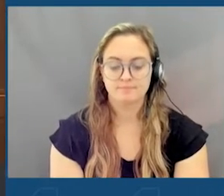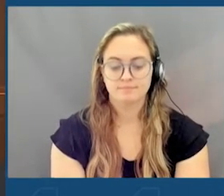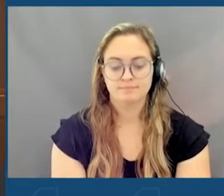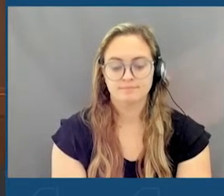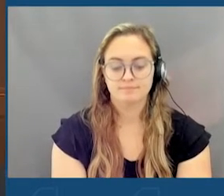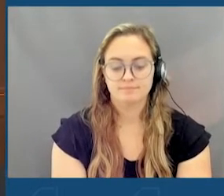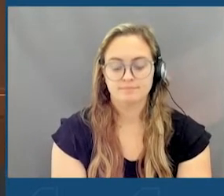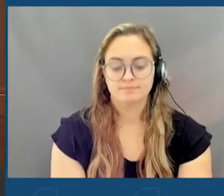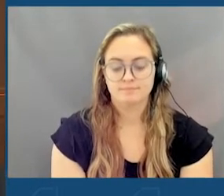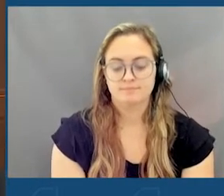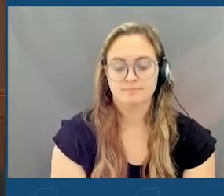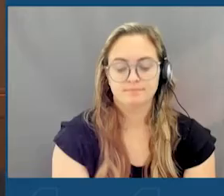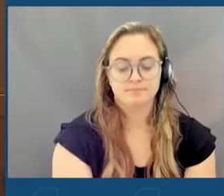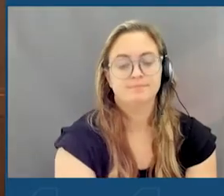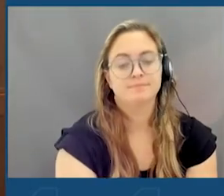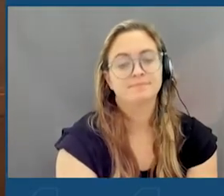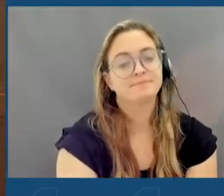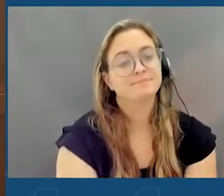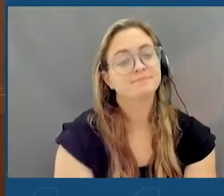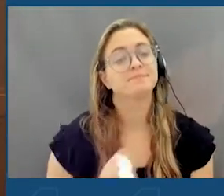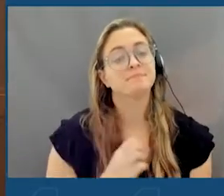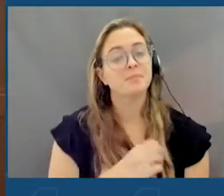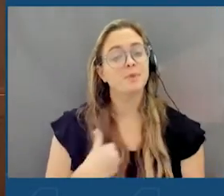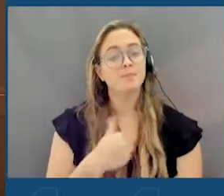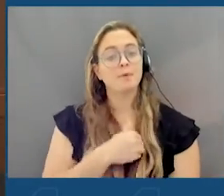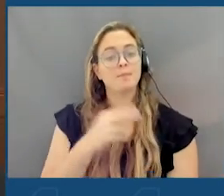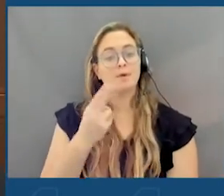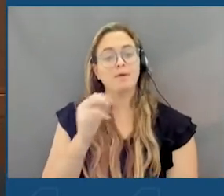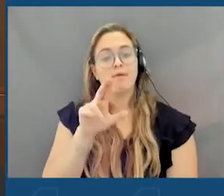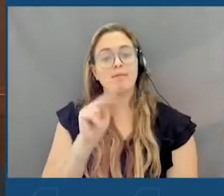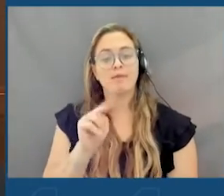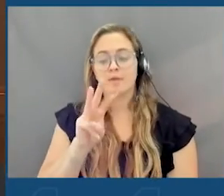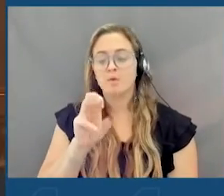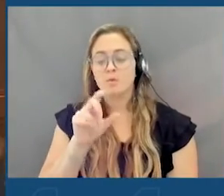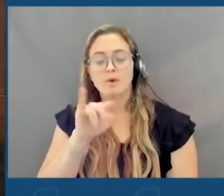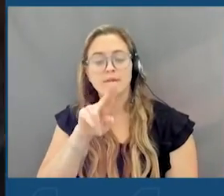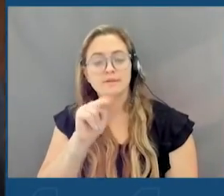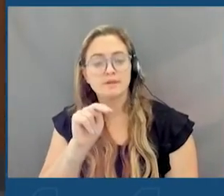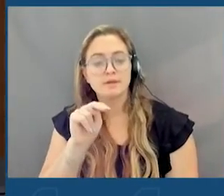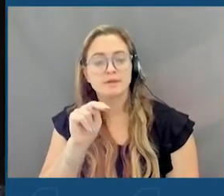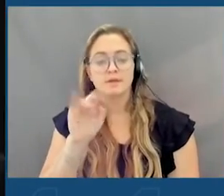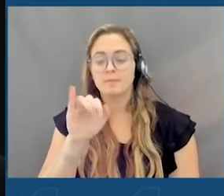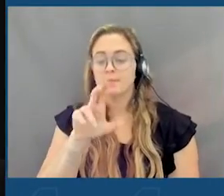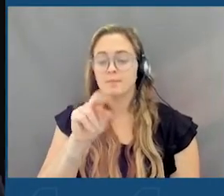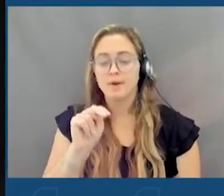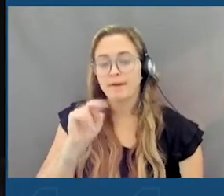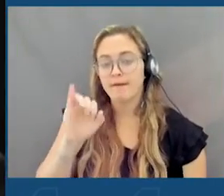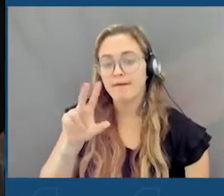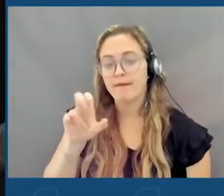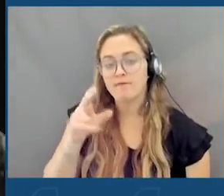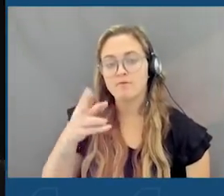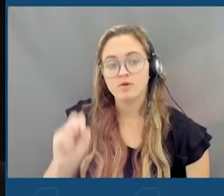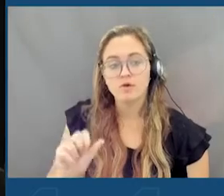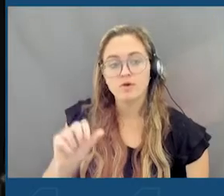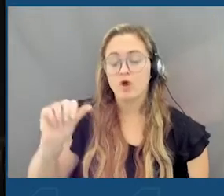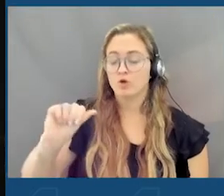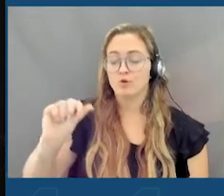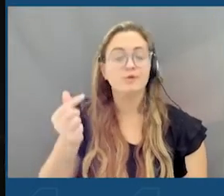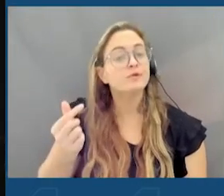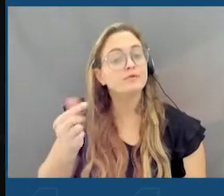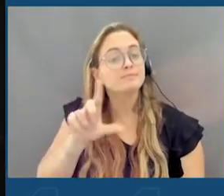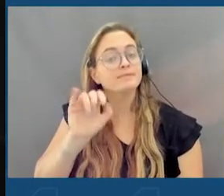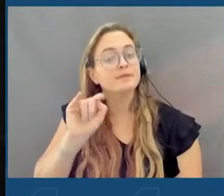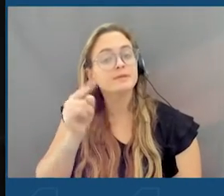Assemblymember Helene Weinstein, Senator Brian Kavanaugh, Attorney General Letitia James,